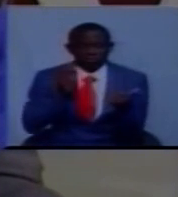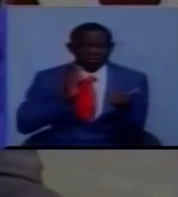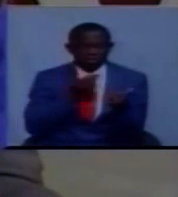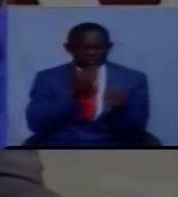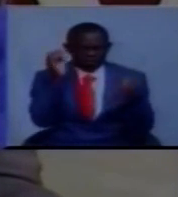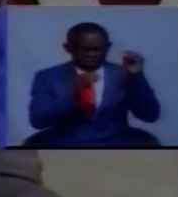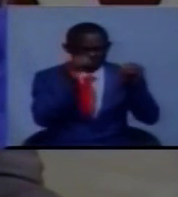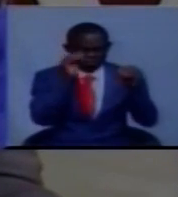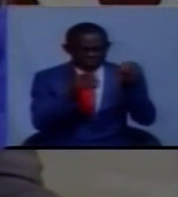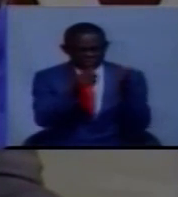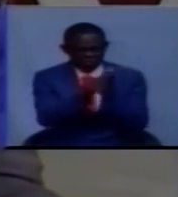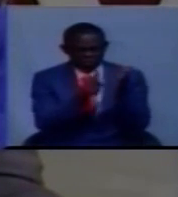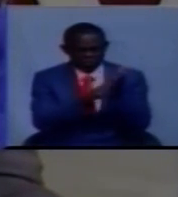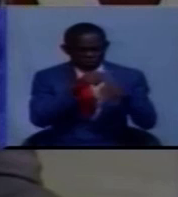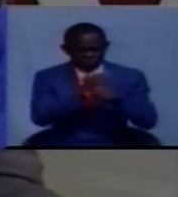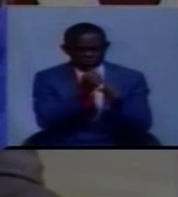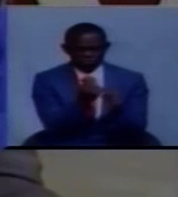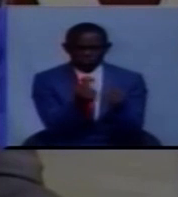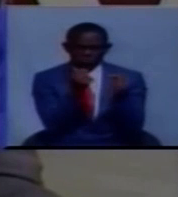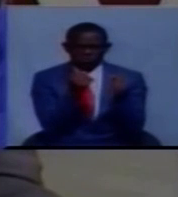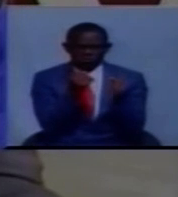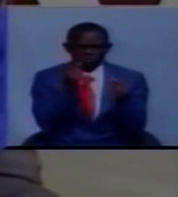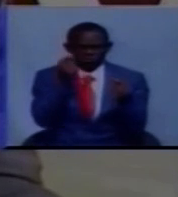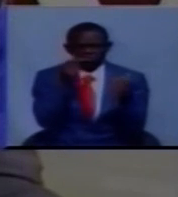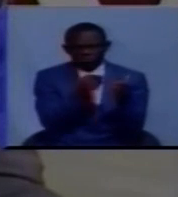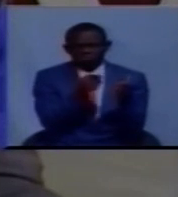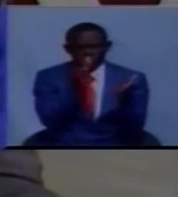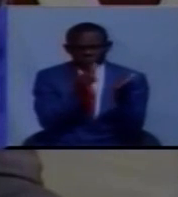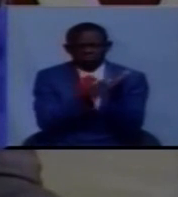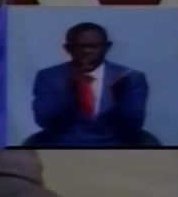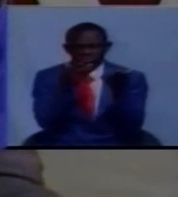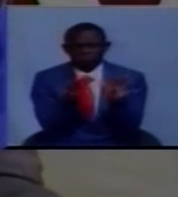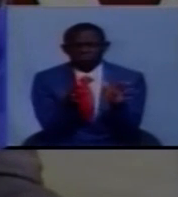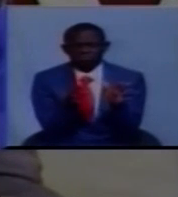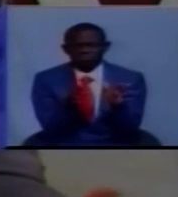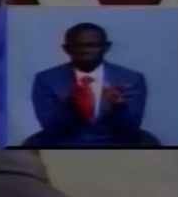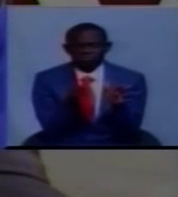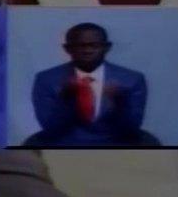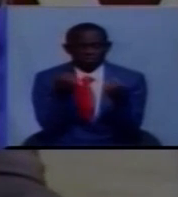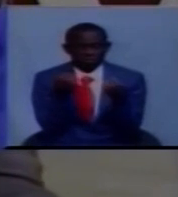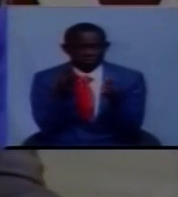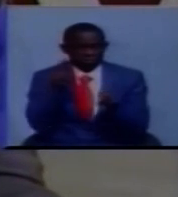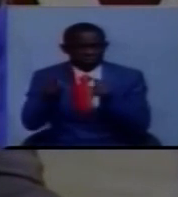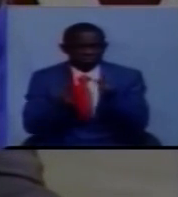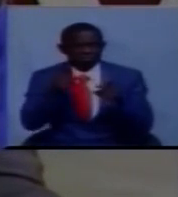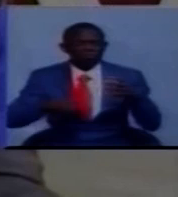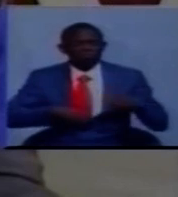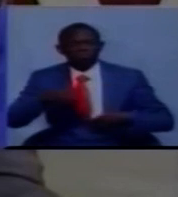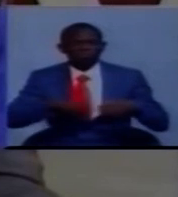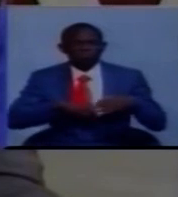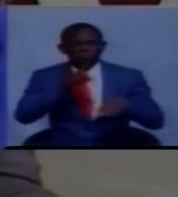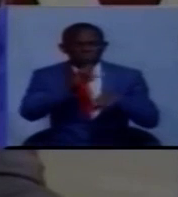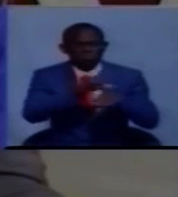cases, what you have said, what I've discovered is, as you are saying, a lot of people are complaining that labor officers are compromised because of the same weak